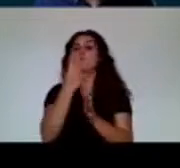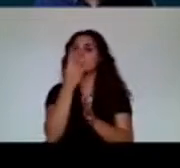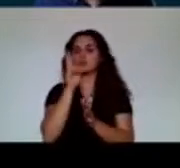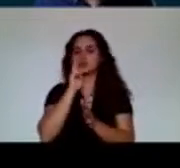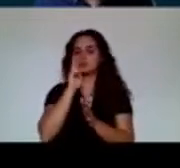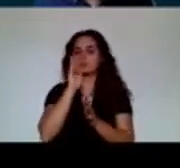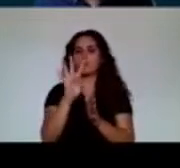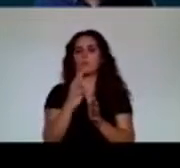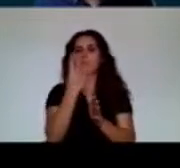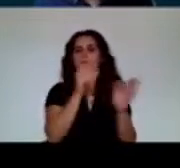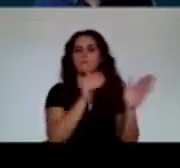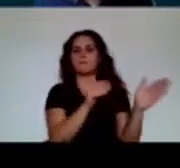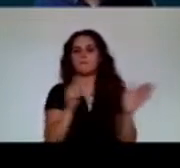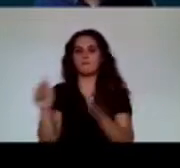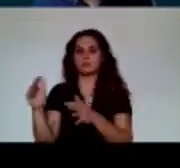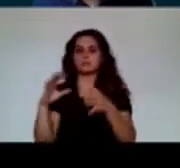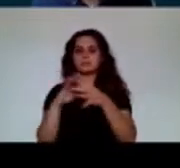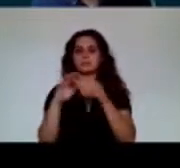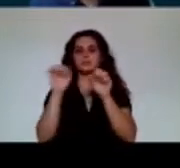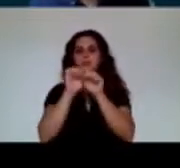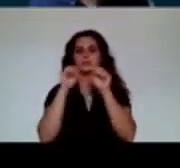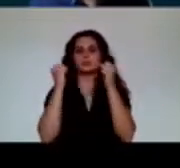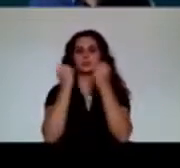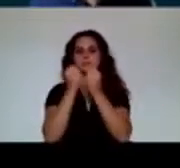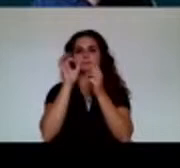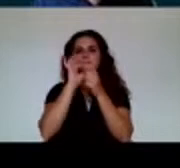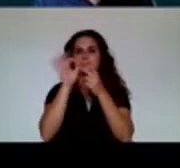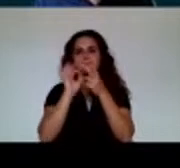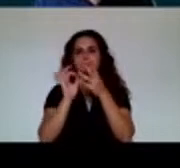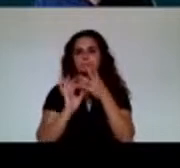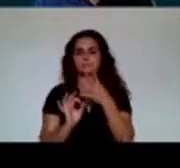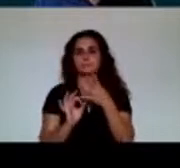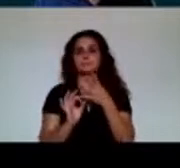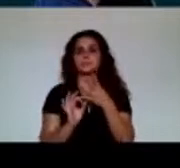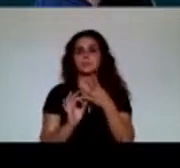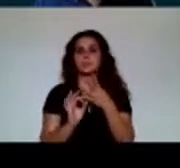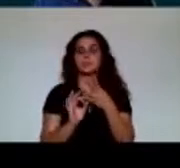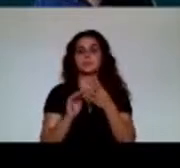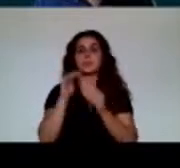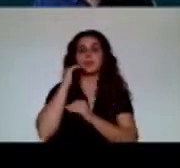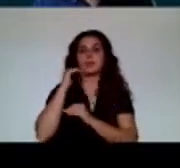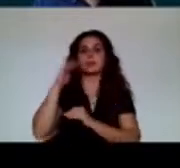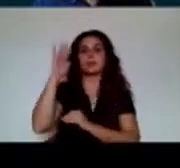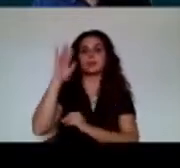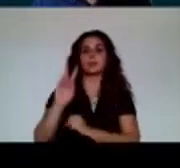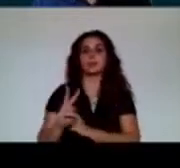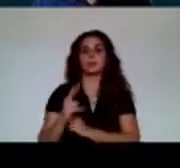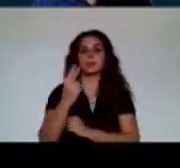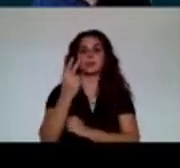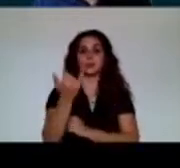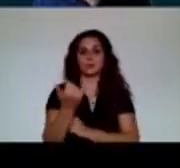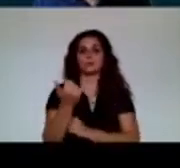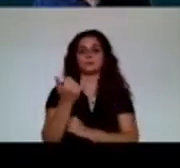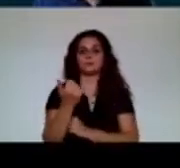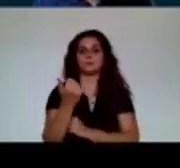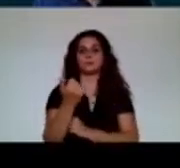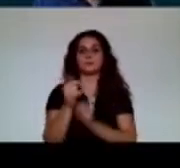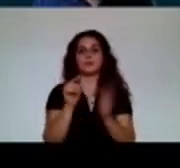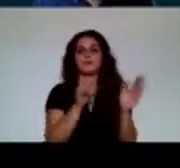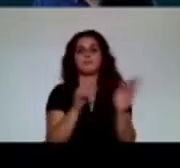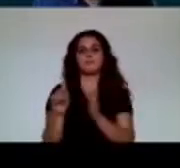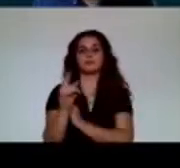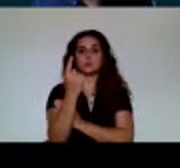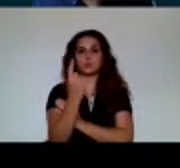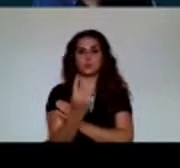of an understanding of social categories. So by the age of 2, according to this model, children are under the